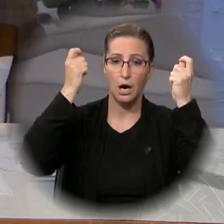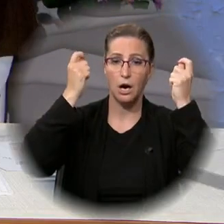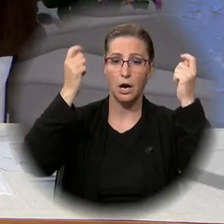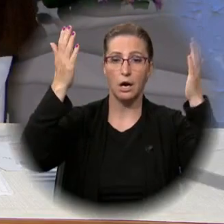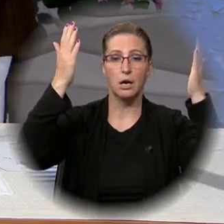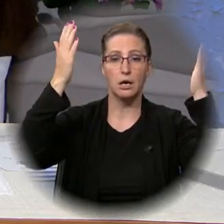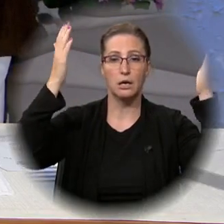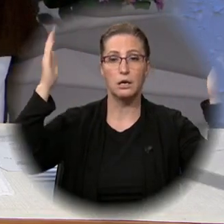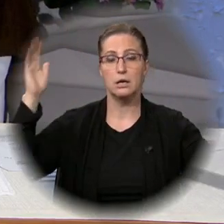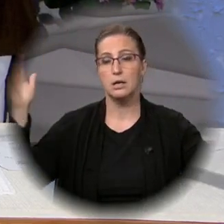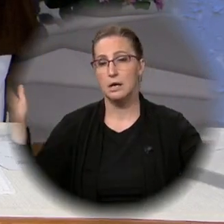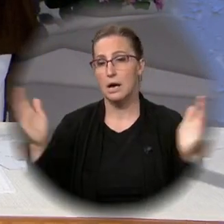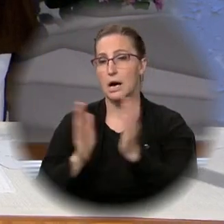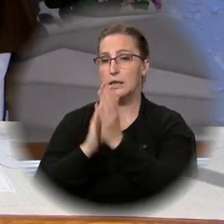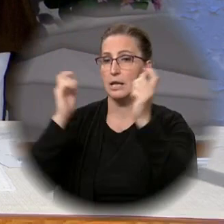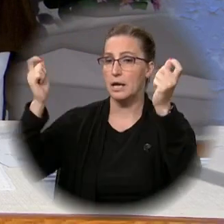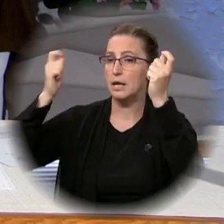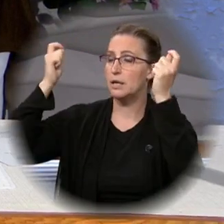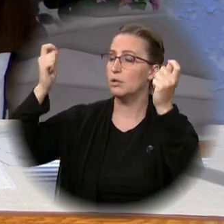Alleluia.